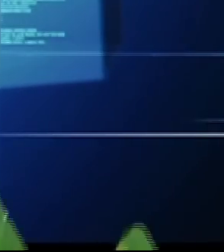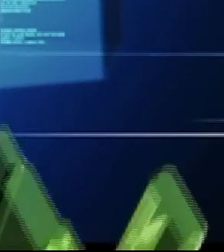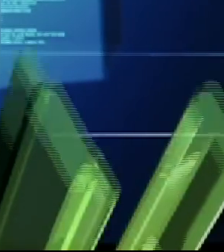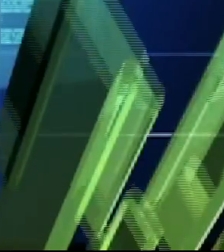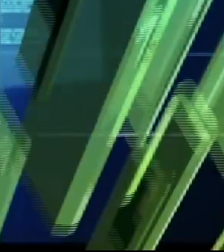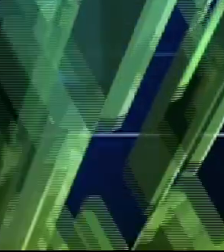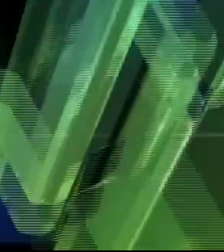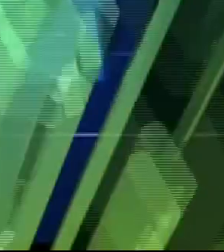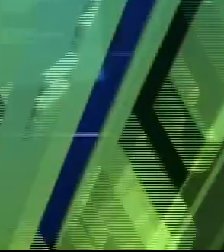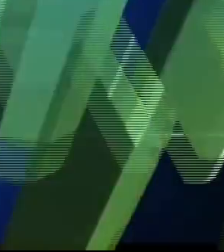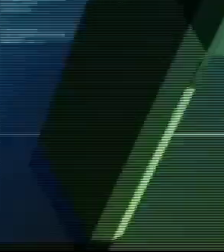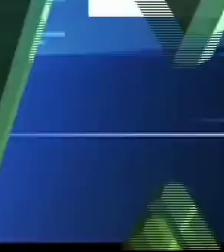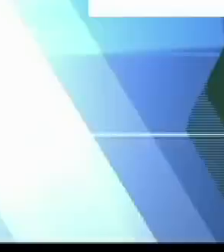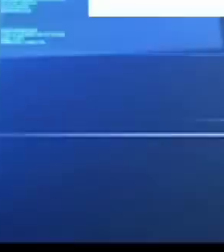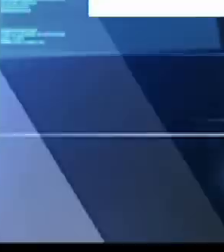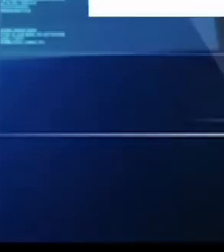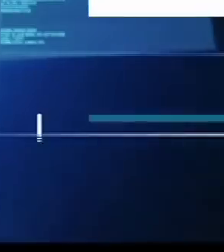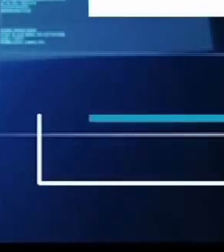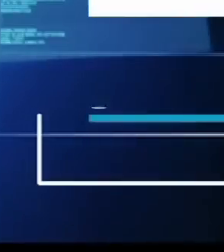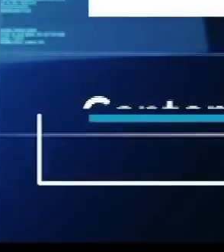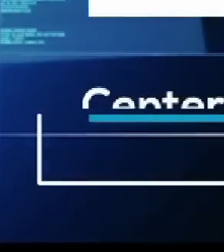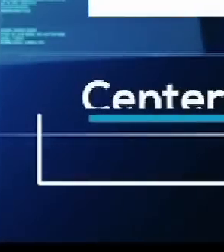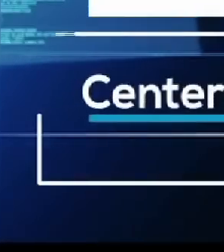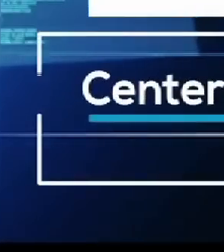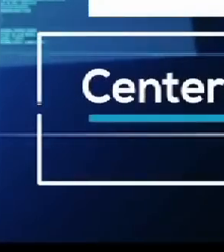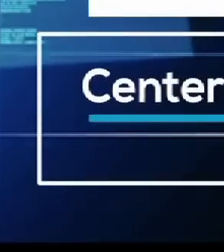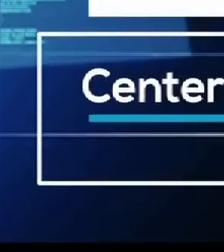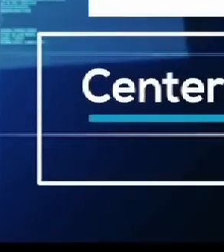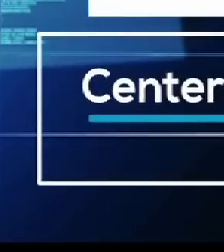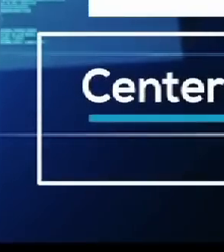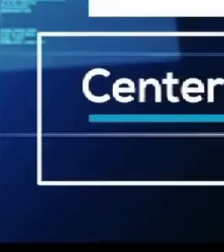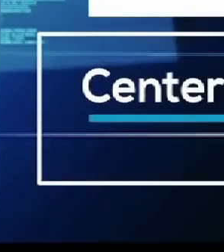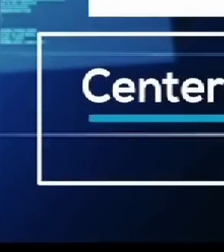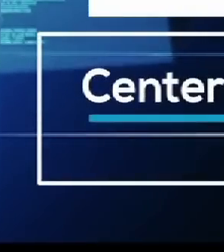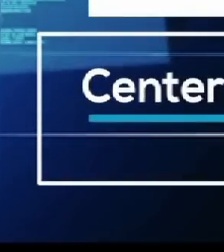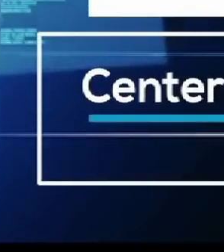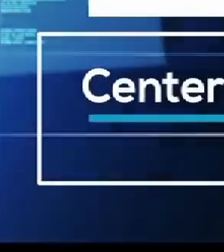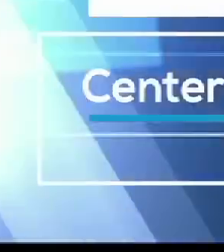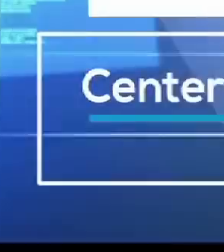This is ZNS Total Sports, brought to you by Fourth Terrace Diagnostic Center.